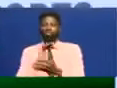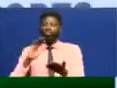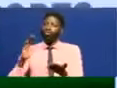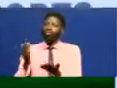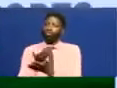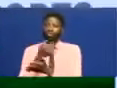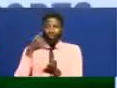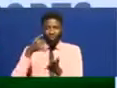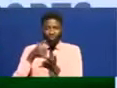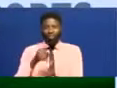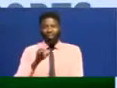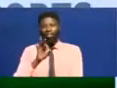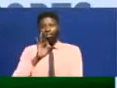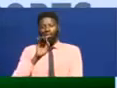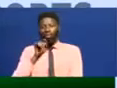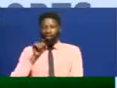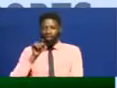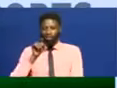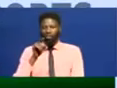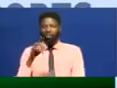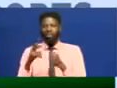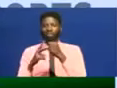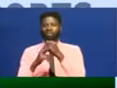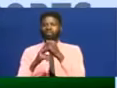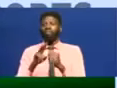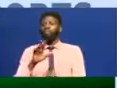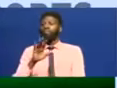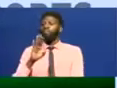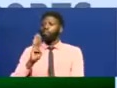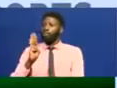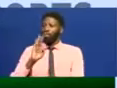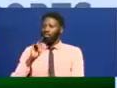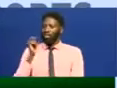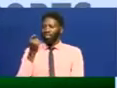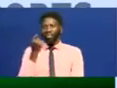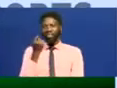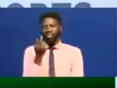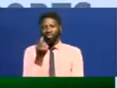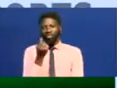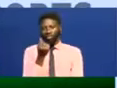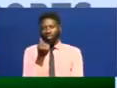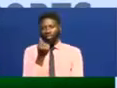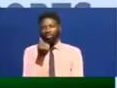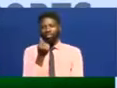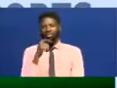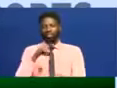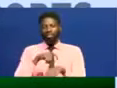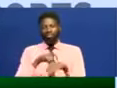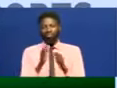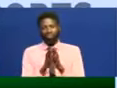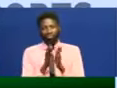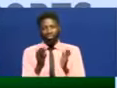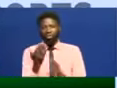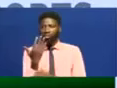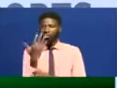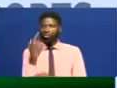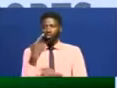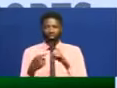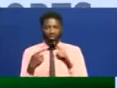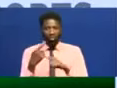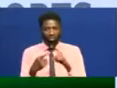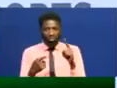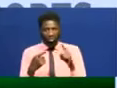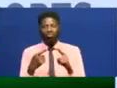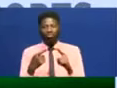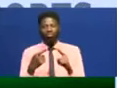3.75 billion Kenya shillings over a period of 5 years, a plan that we are already deploying, and Kenya